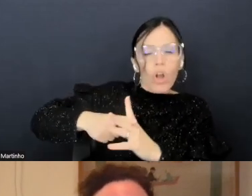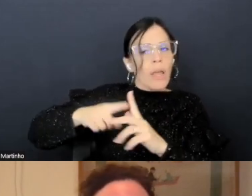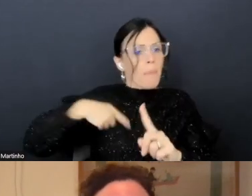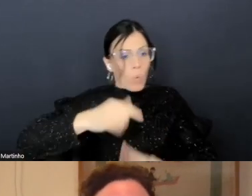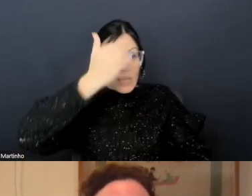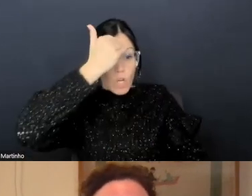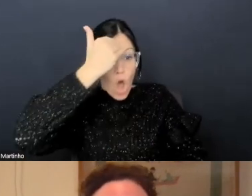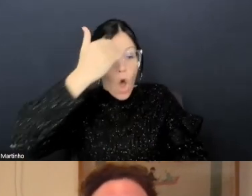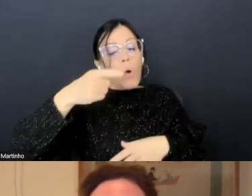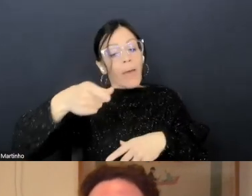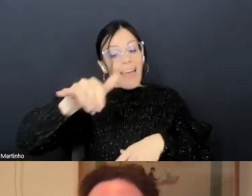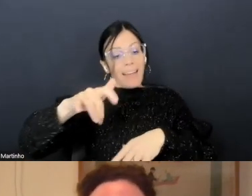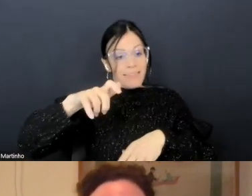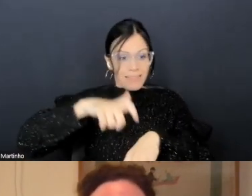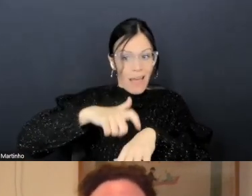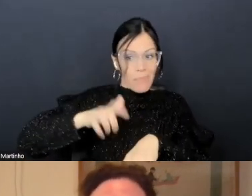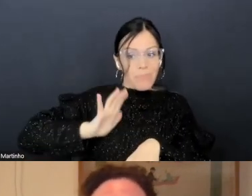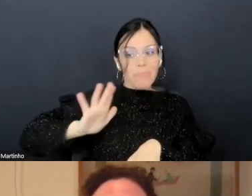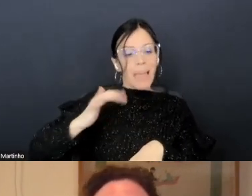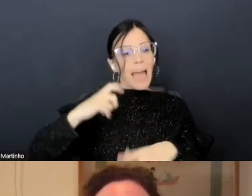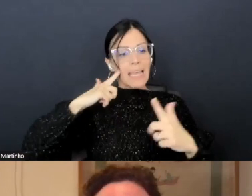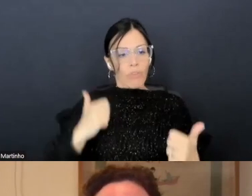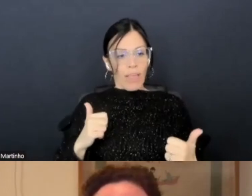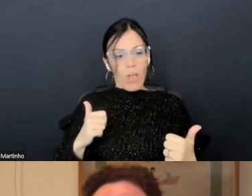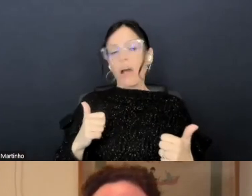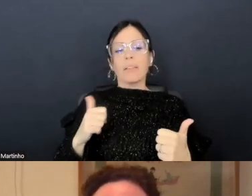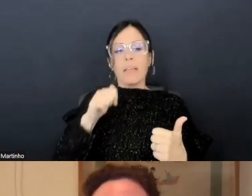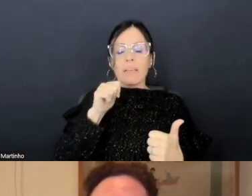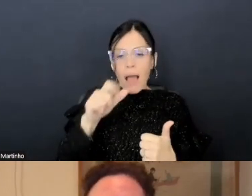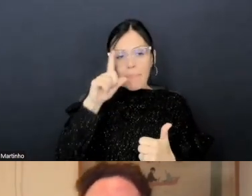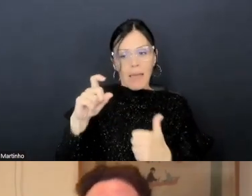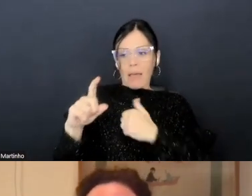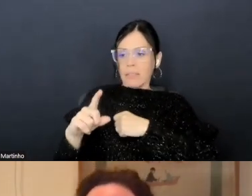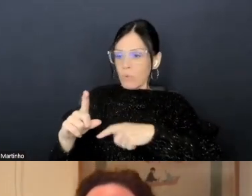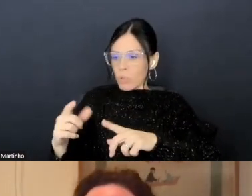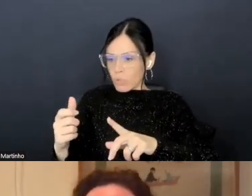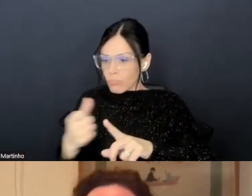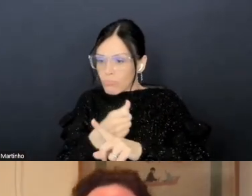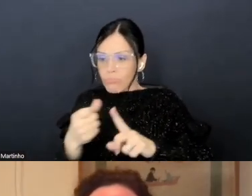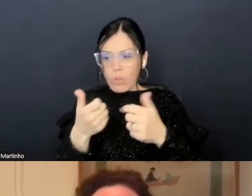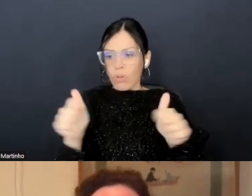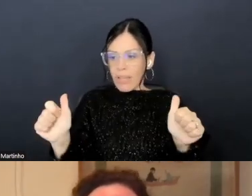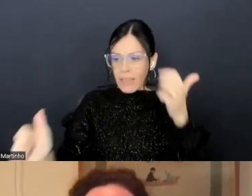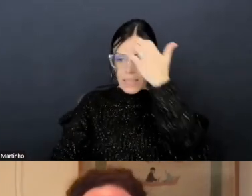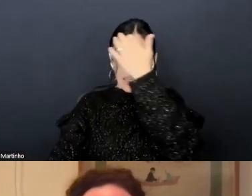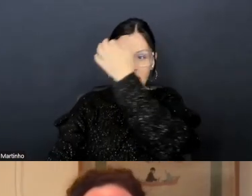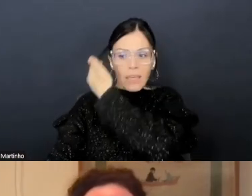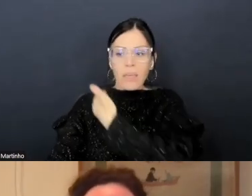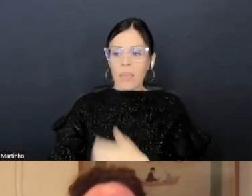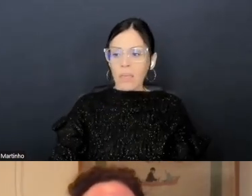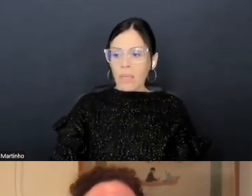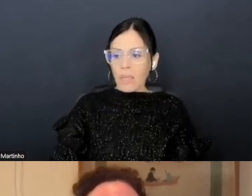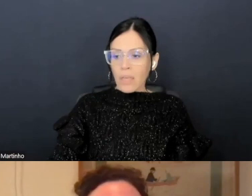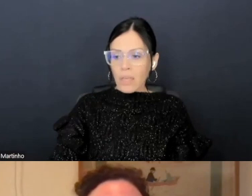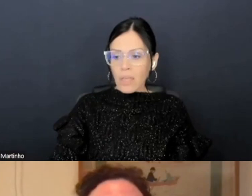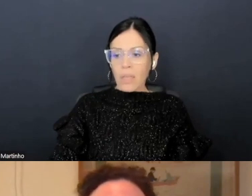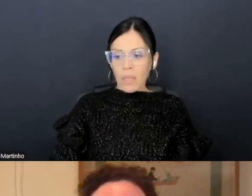he probably had familial hearing loss because both his father and his son charles experienced similar hearing impairment